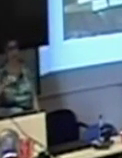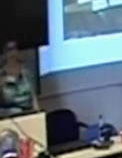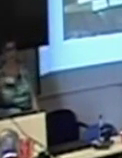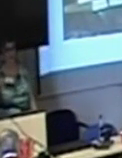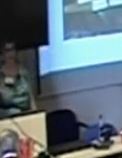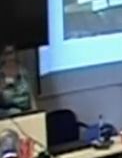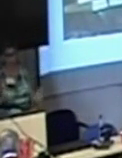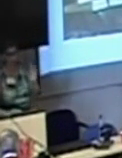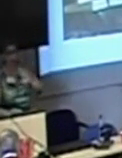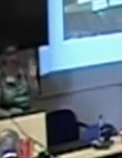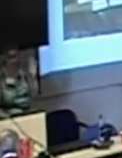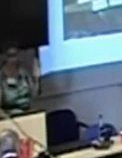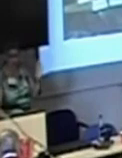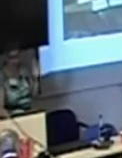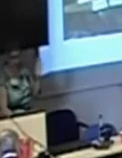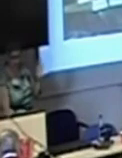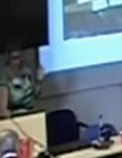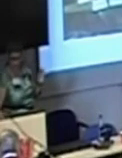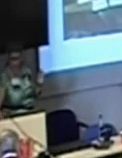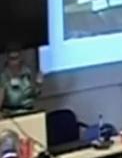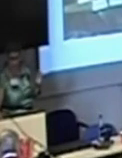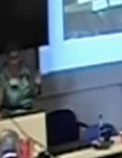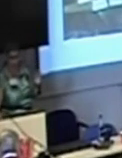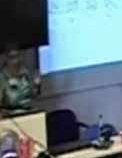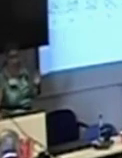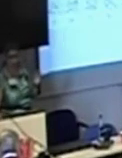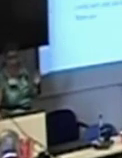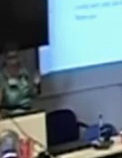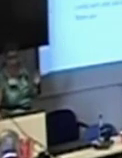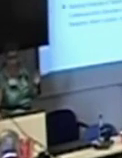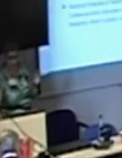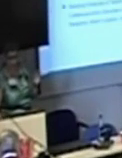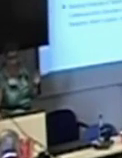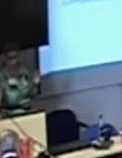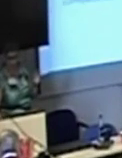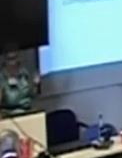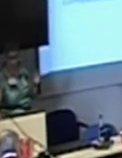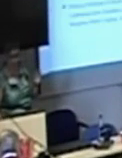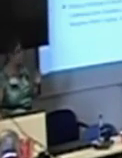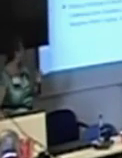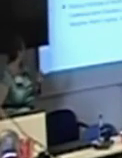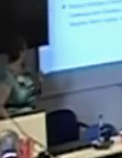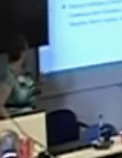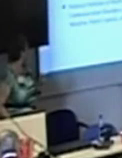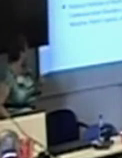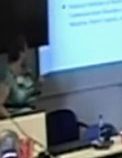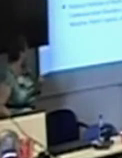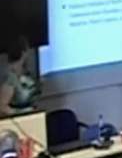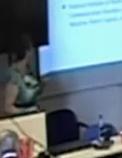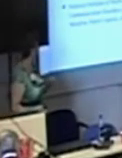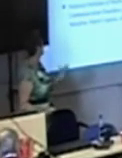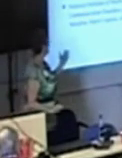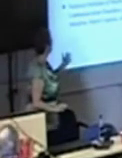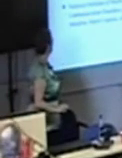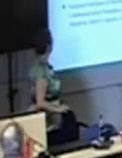okay? He couldn't get from five to six. So it's very fragile. That's the point. So I would just like to acknowledge